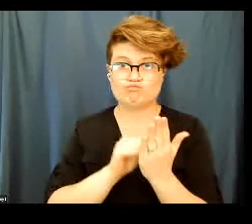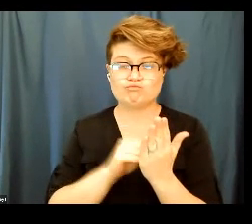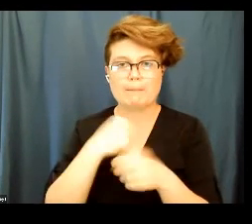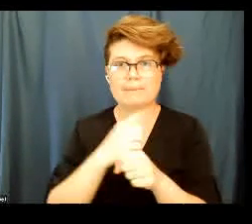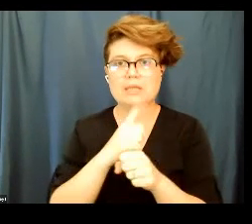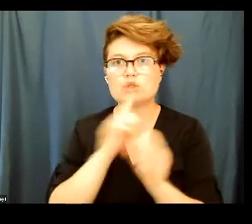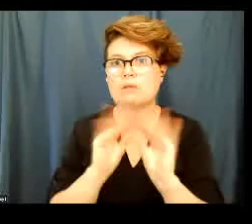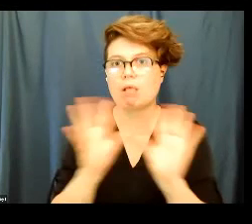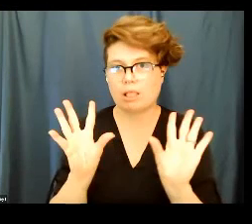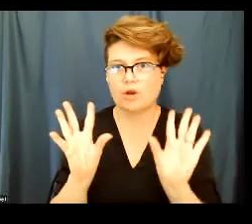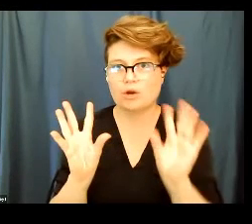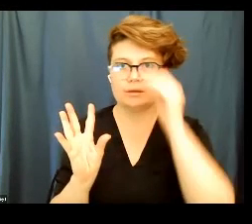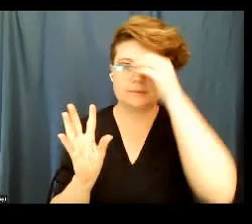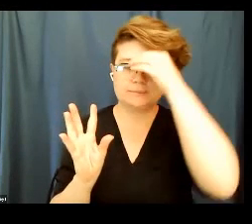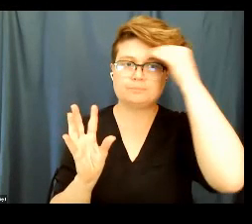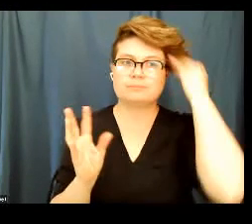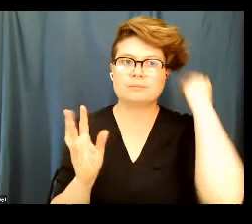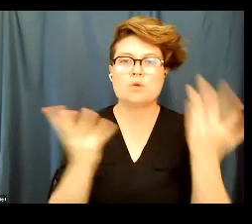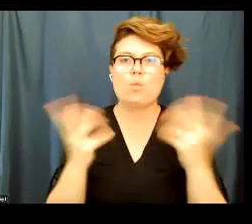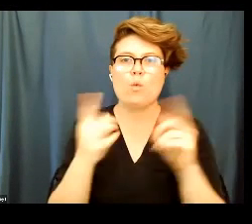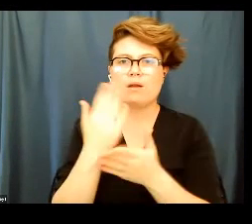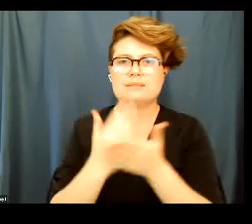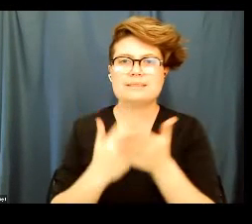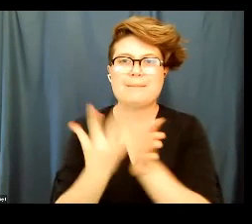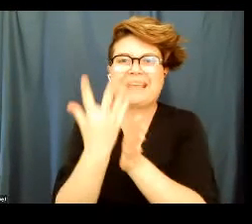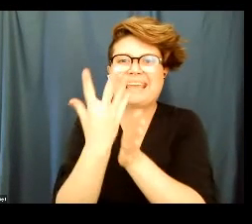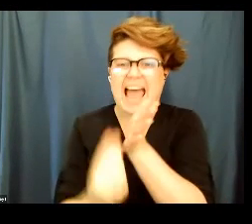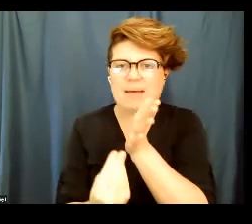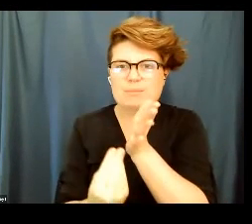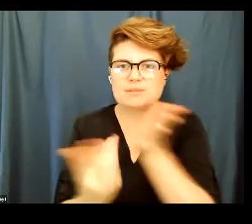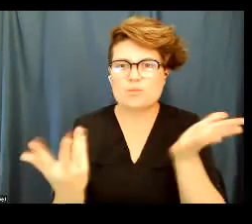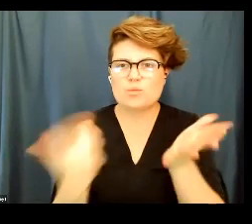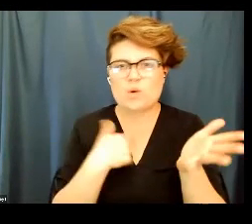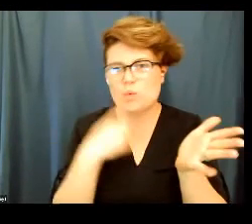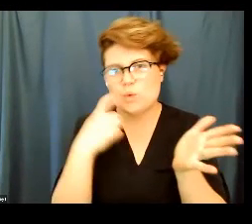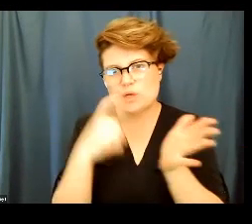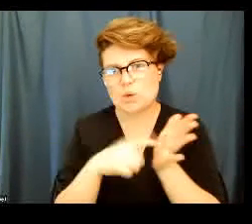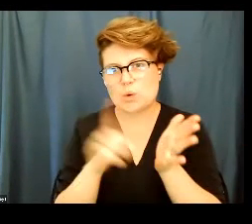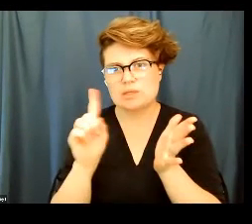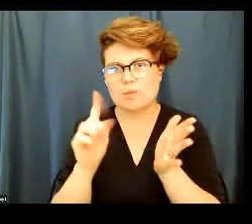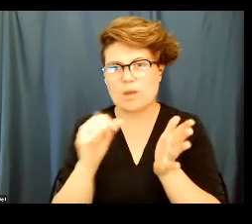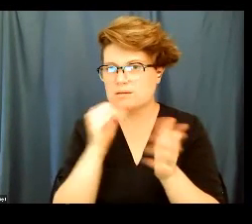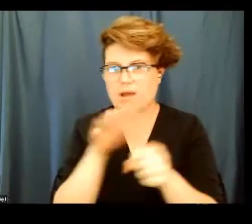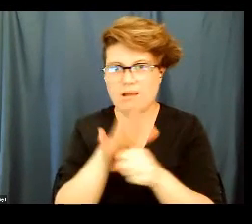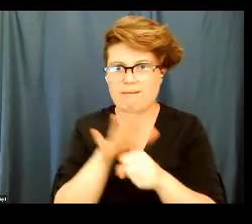But so what are some gaps that we're seeing?